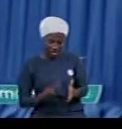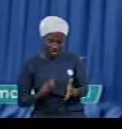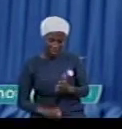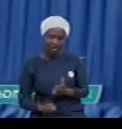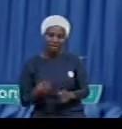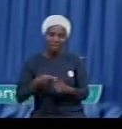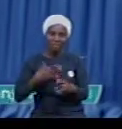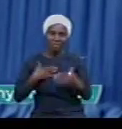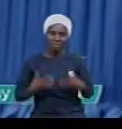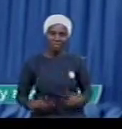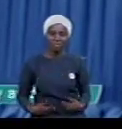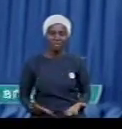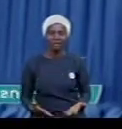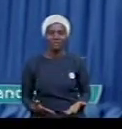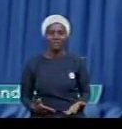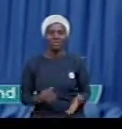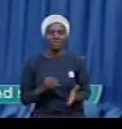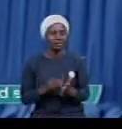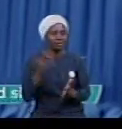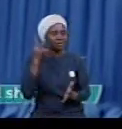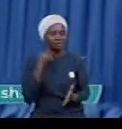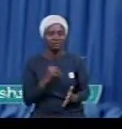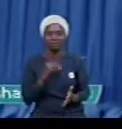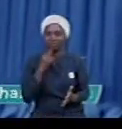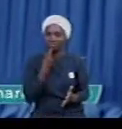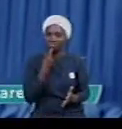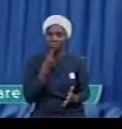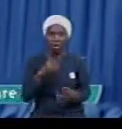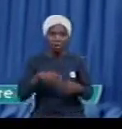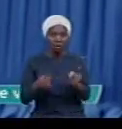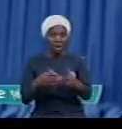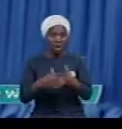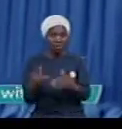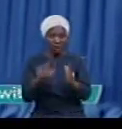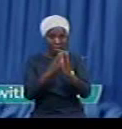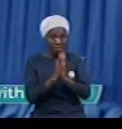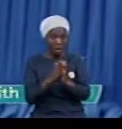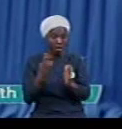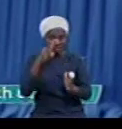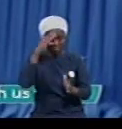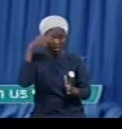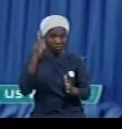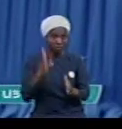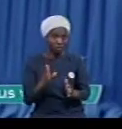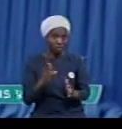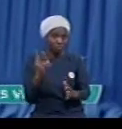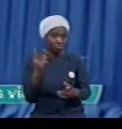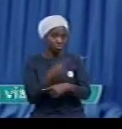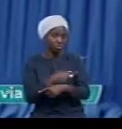been terrible. But after the prayer of the man of God day before yesterday,